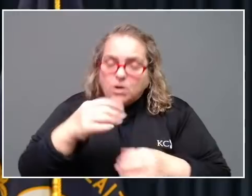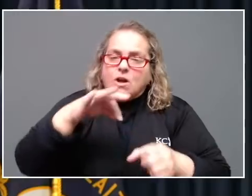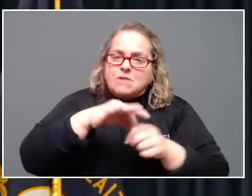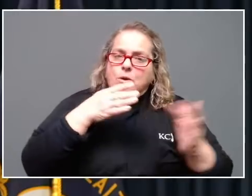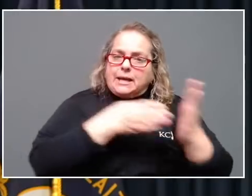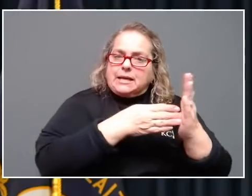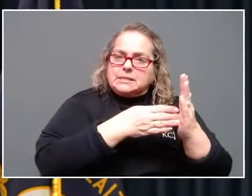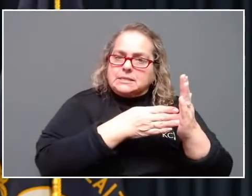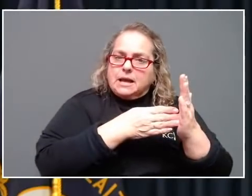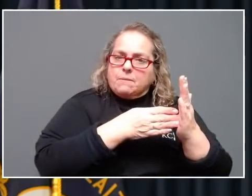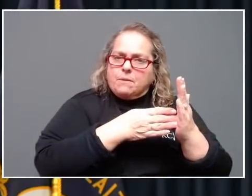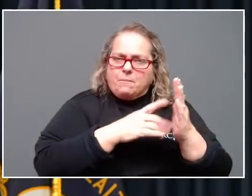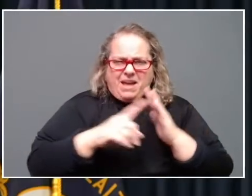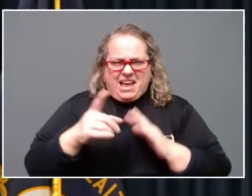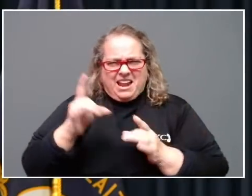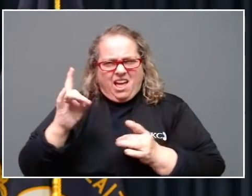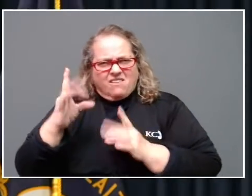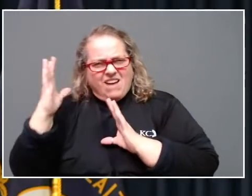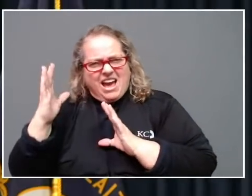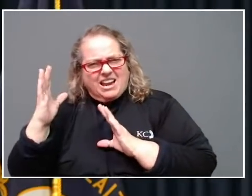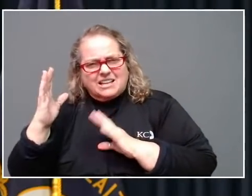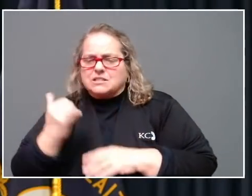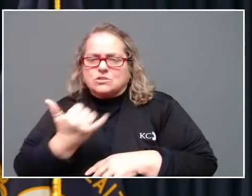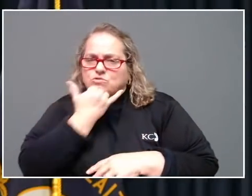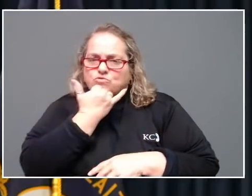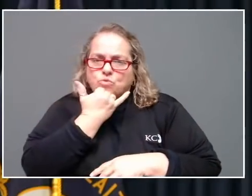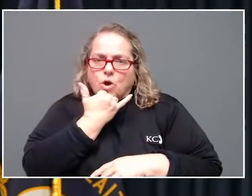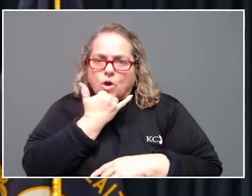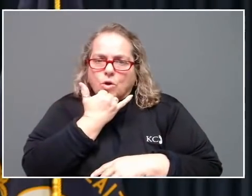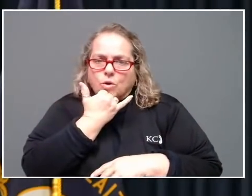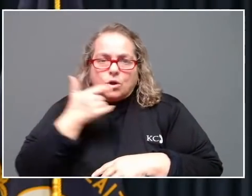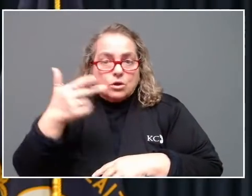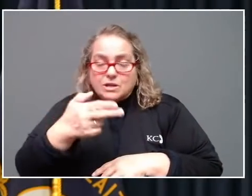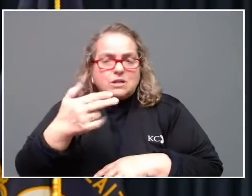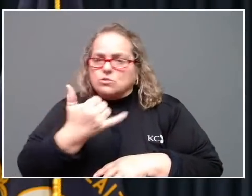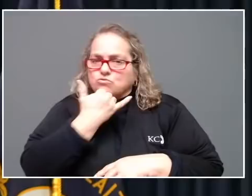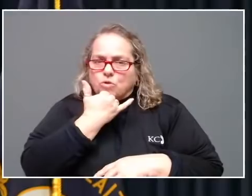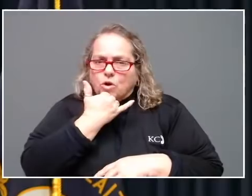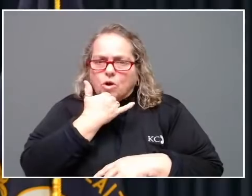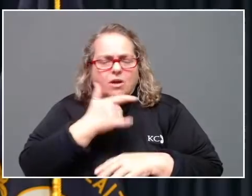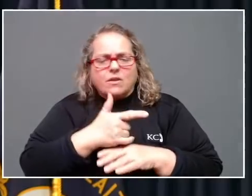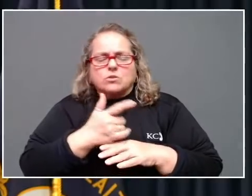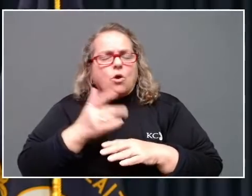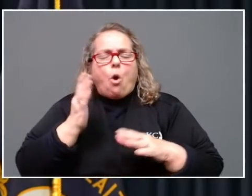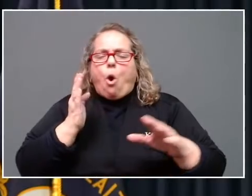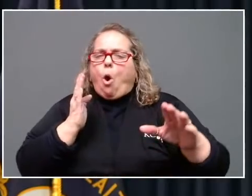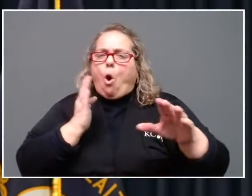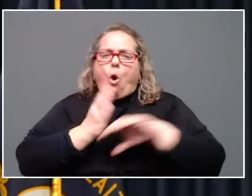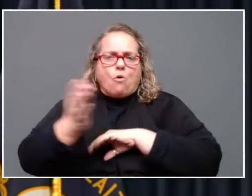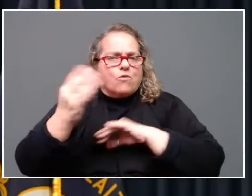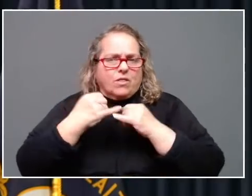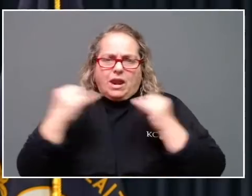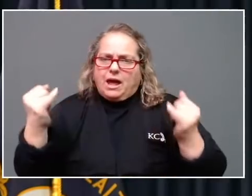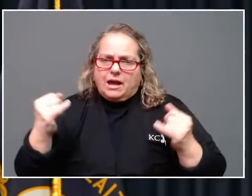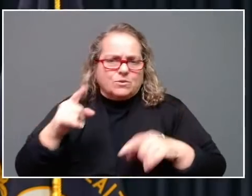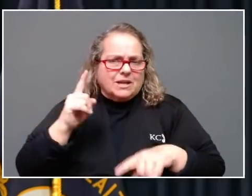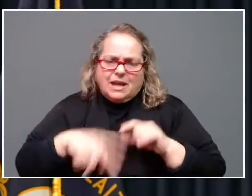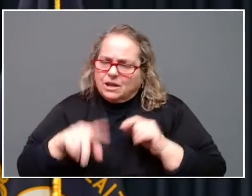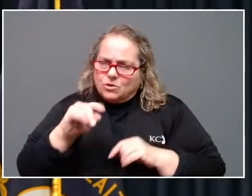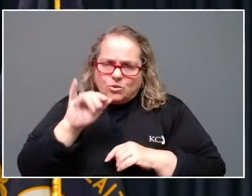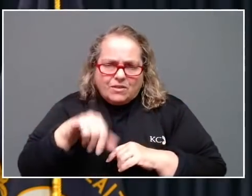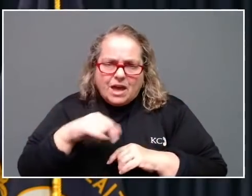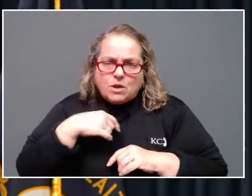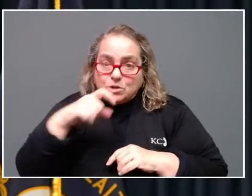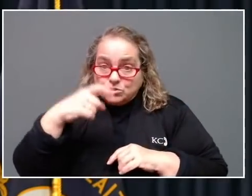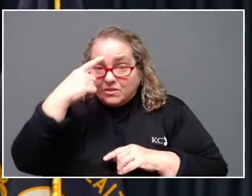for that matter, any other, is absolutely wrong. And this is way, way, way over the line. And we really ought to think about the